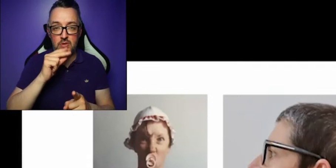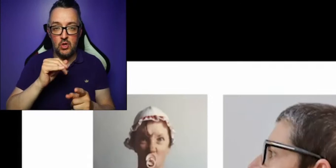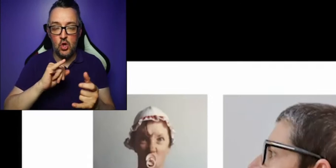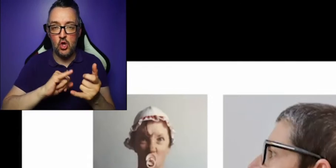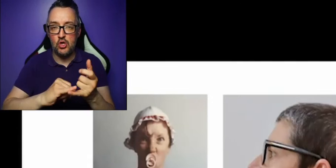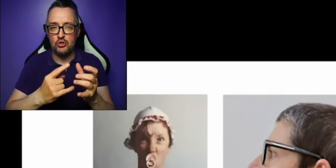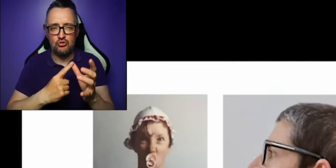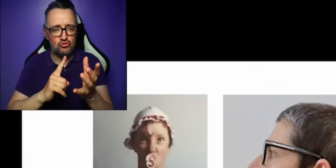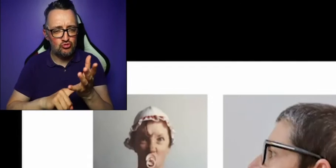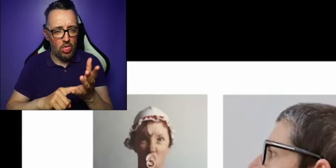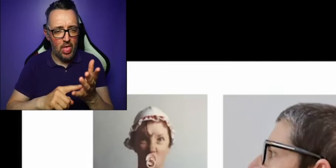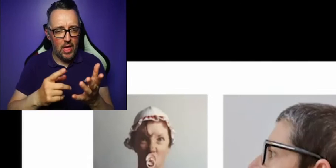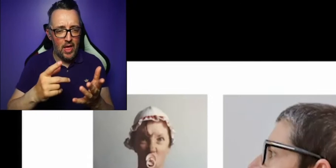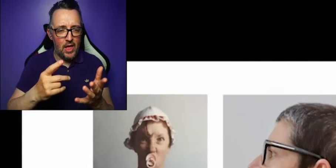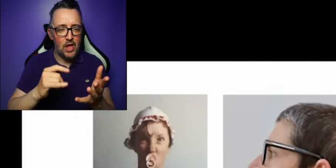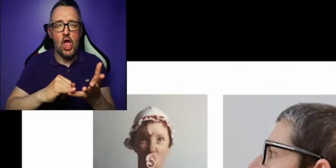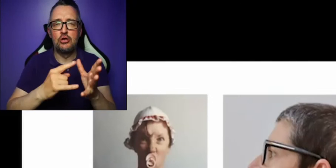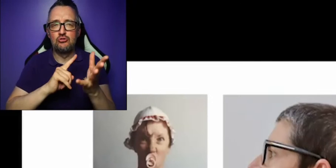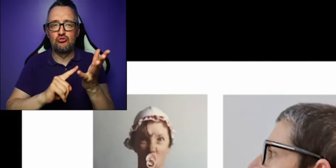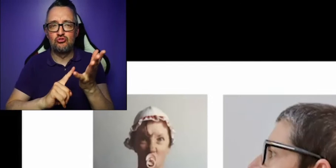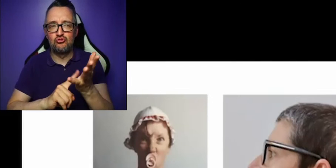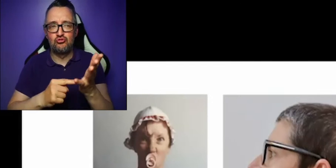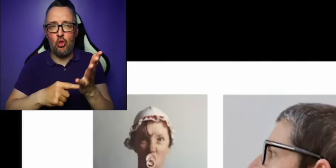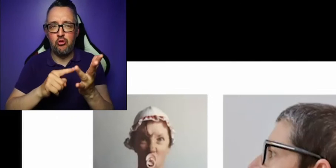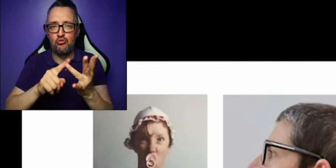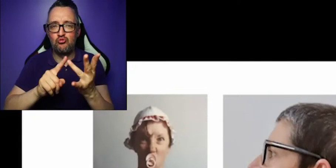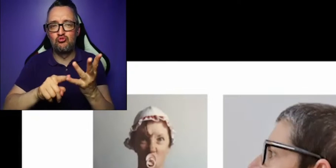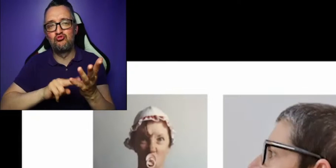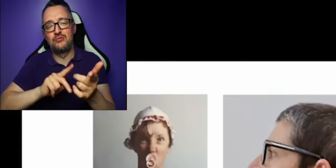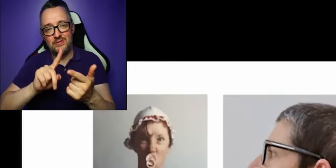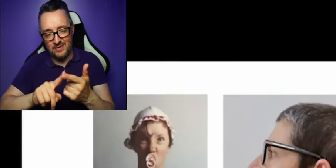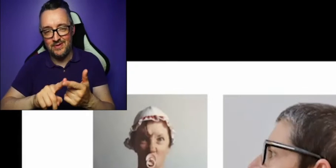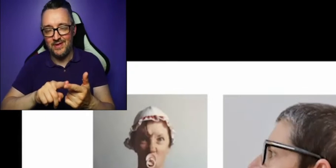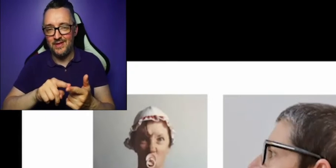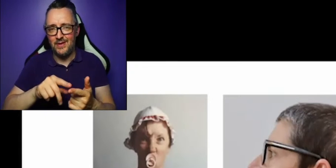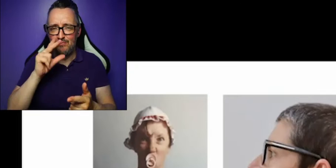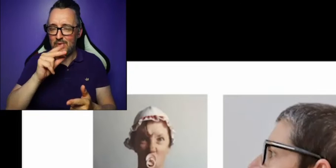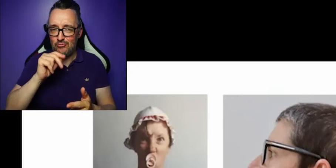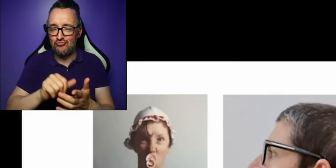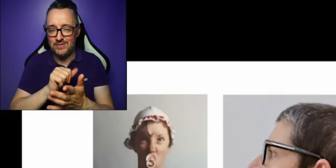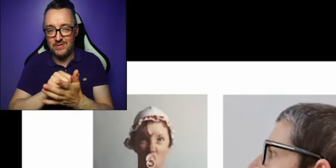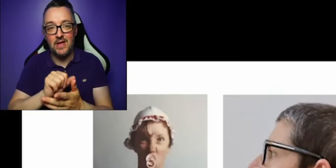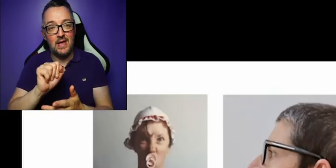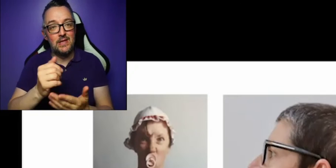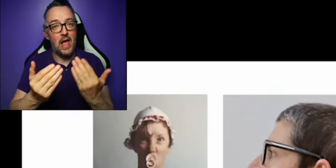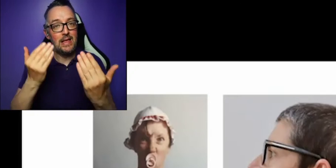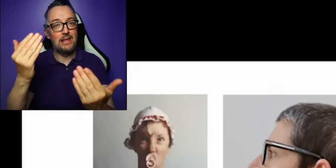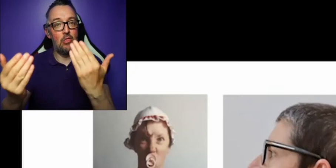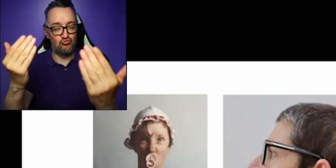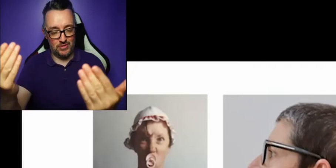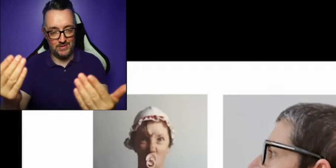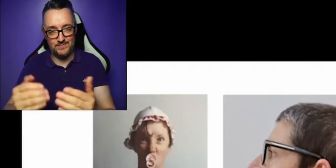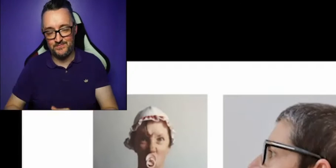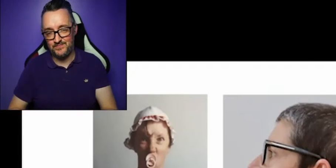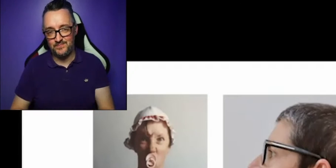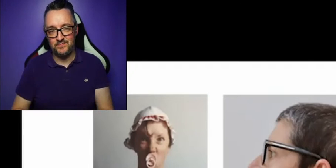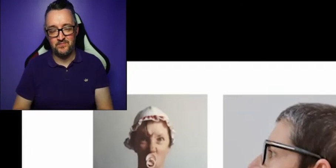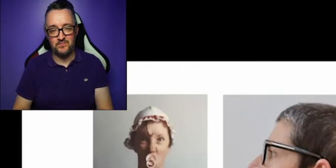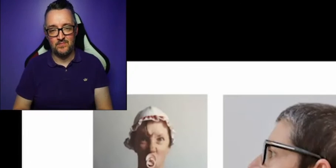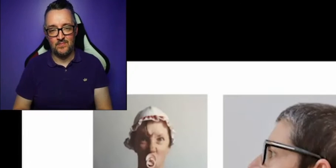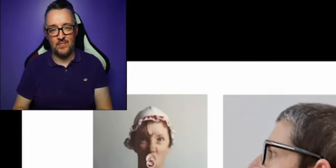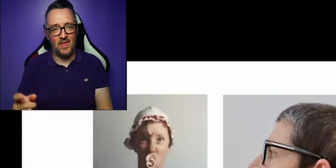it Saltoun? Saltoun. Oh great, I have been pronouncing it right. The Richard Saltoun Gallery That's exhibition. How I pronounce